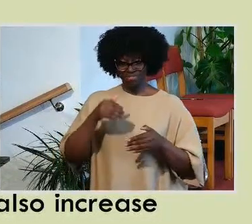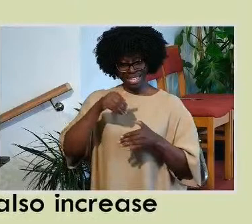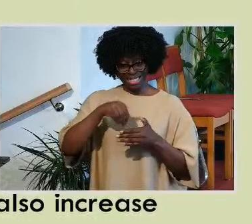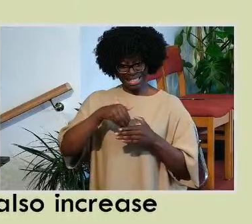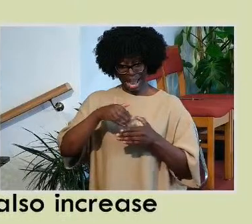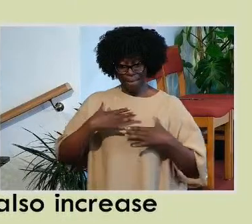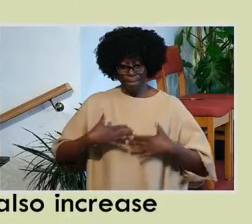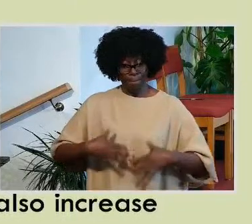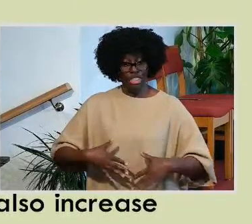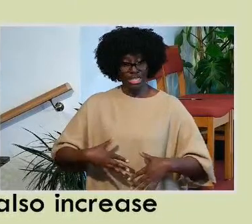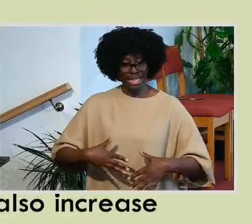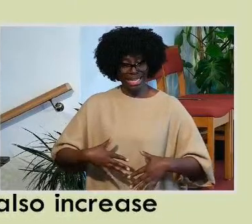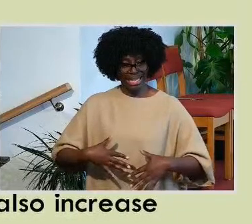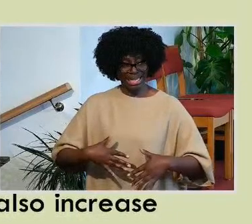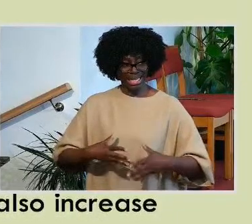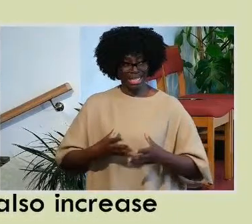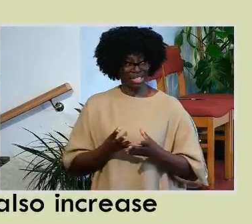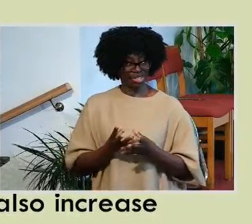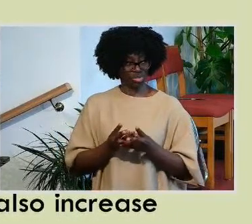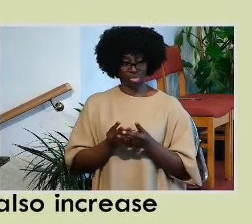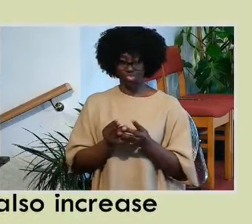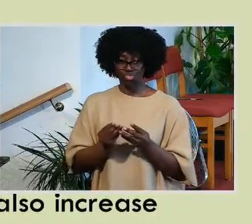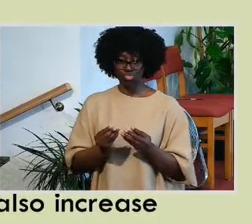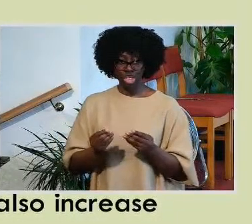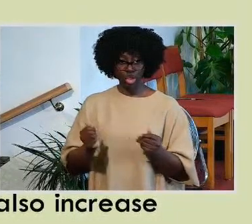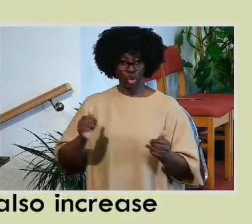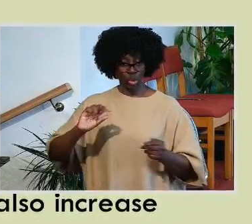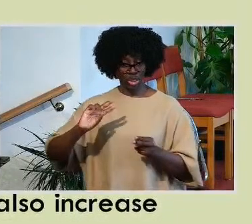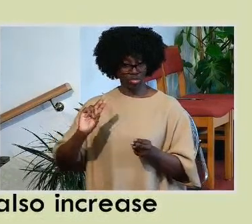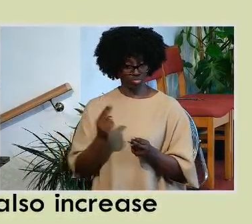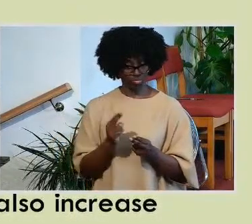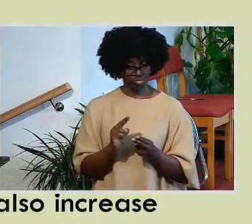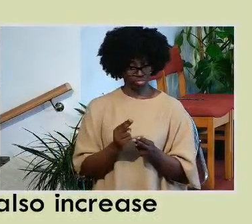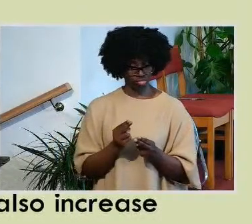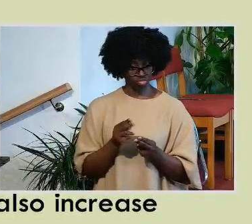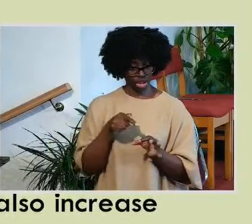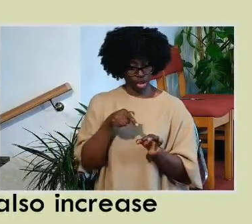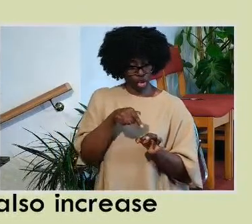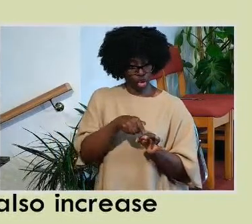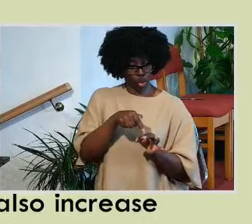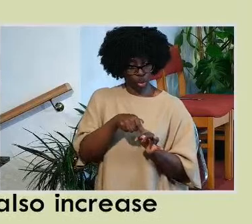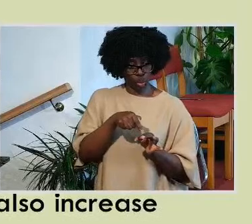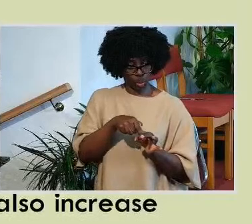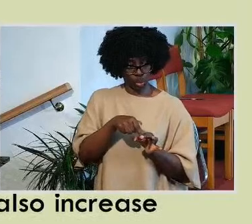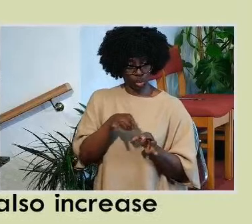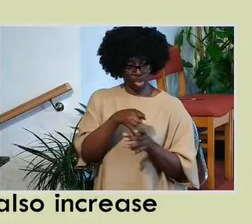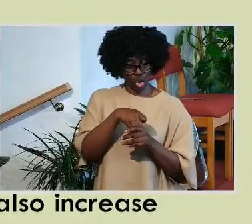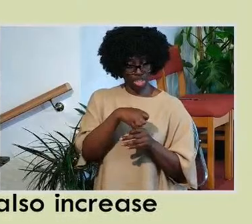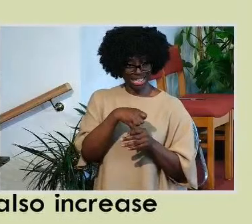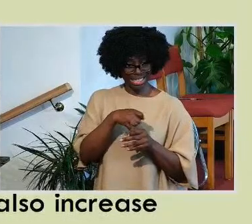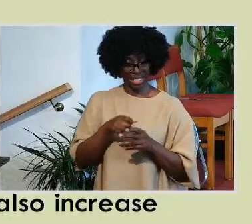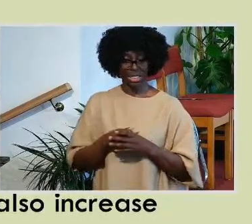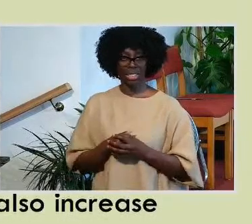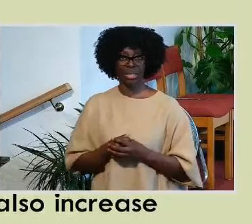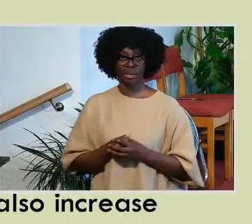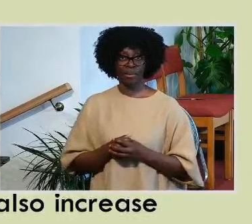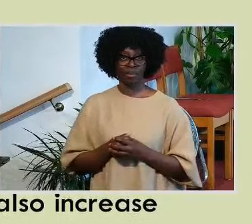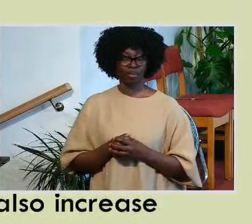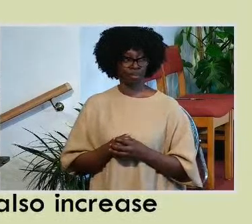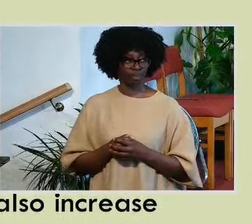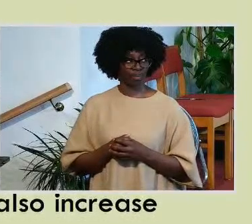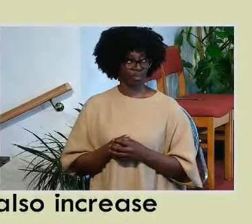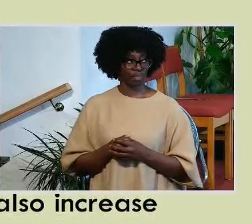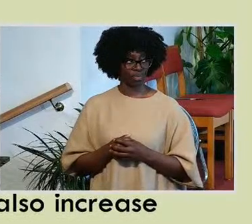that toxicity and then reduce inflammation, which we can even consider as maybe a rusting of the brain, just like oxygen